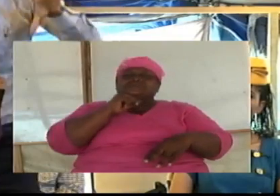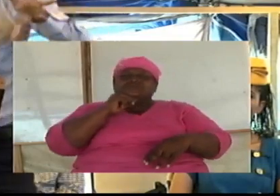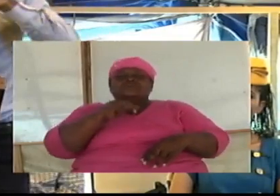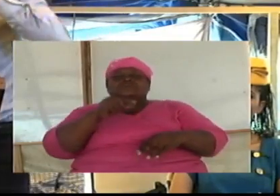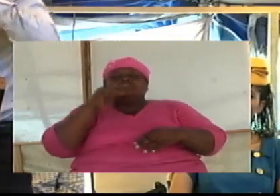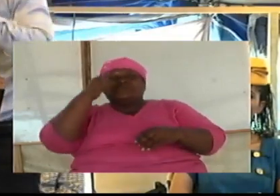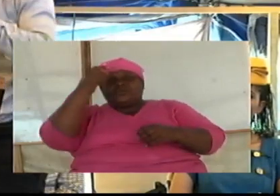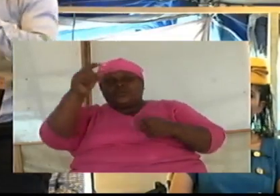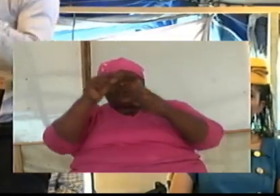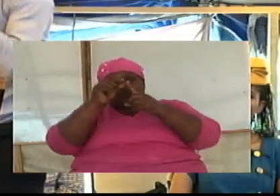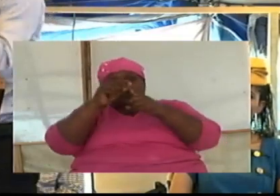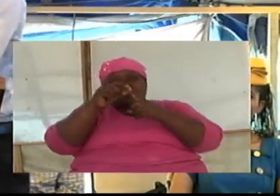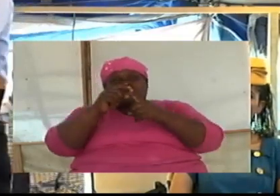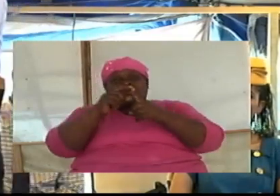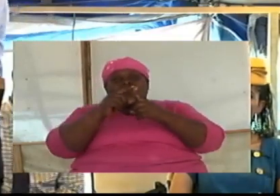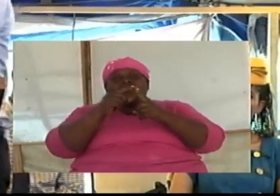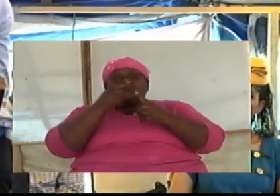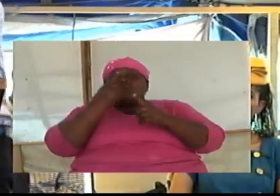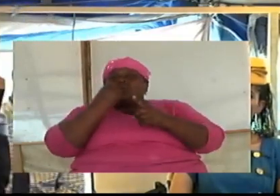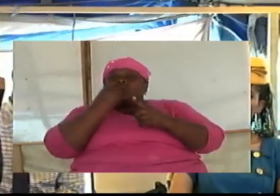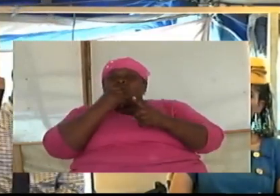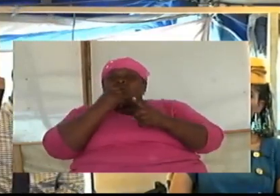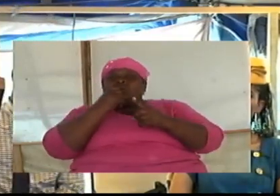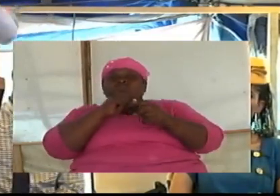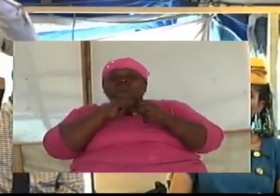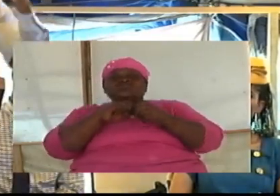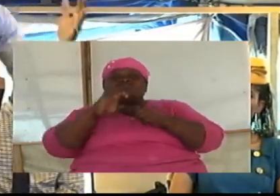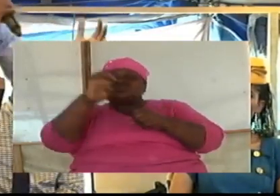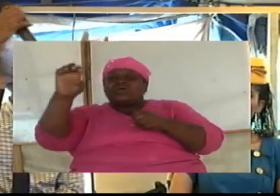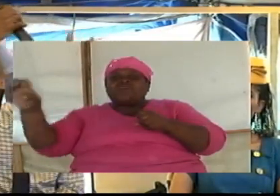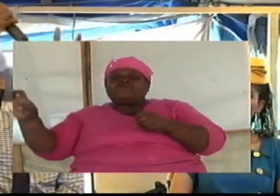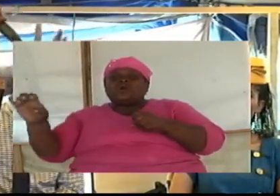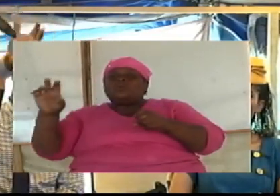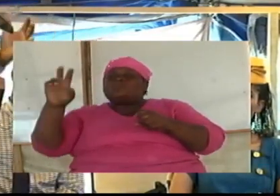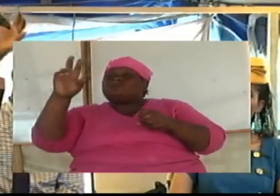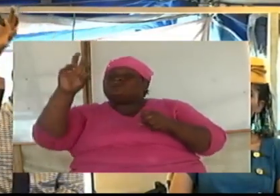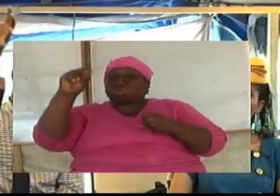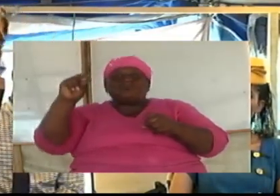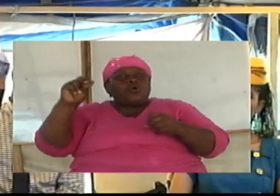whosoever represents the fact that no one is excluded.